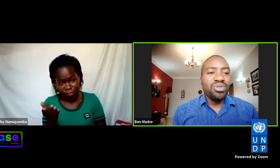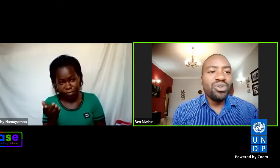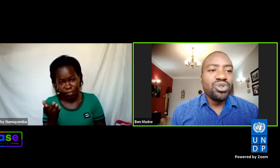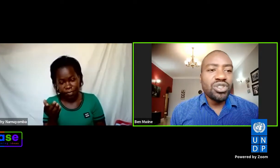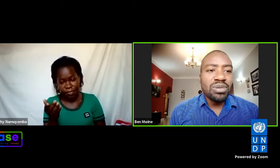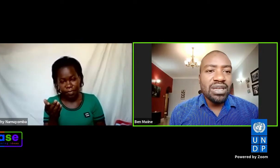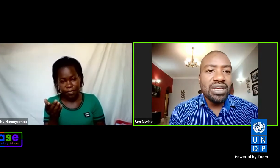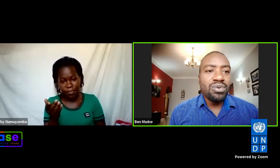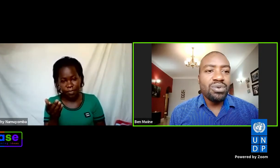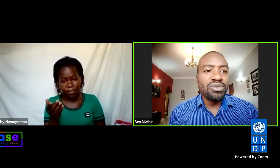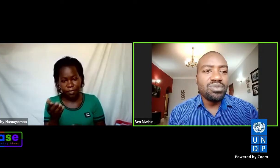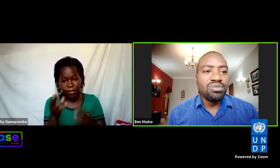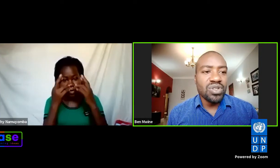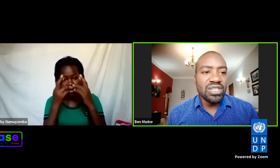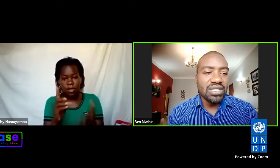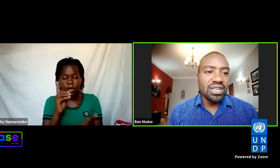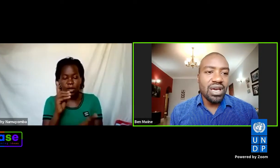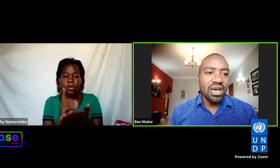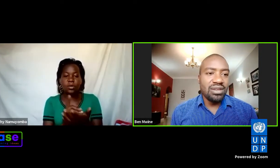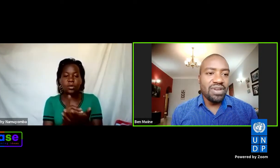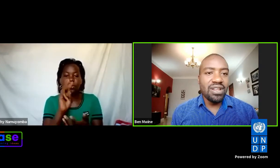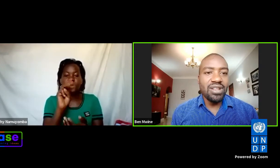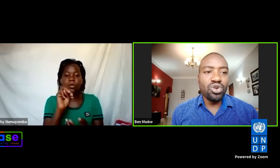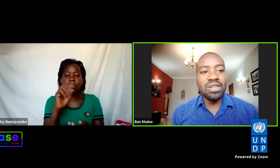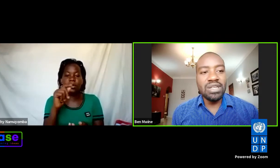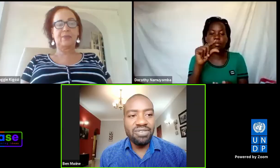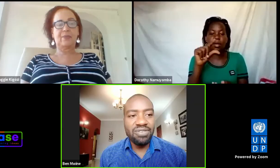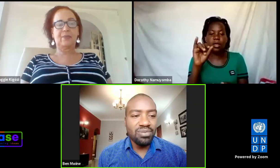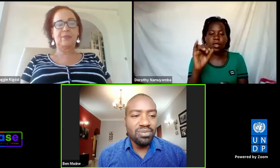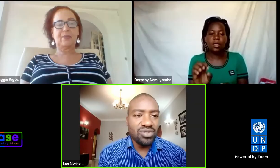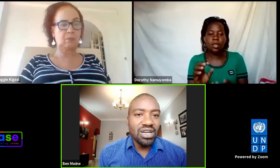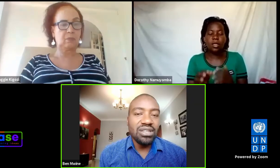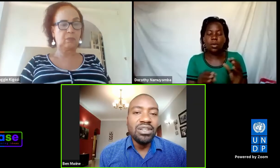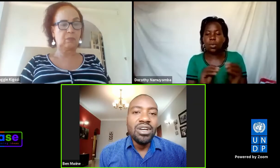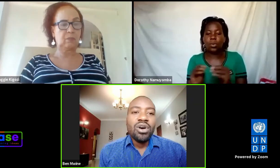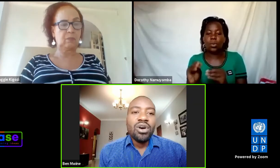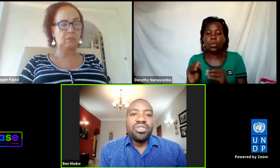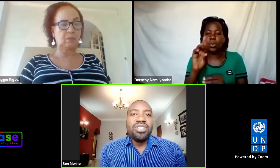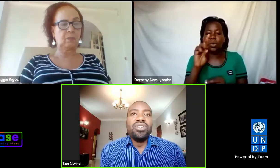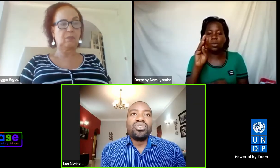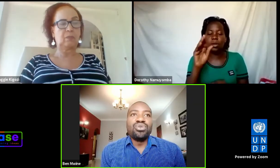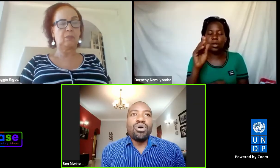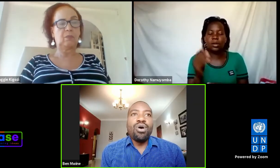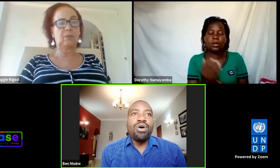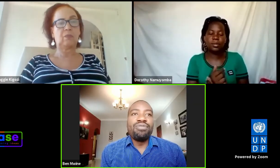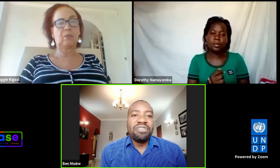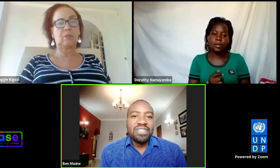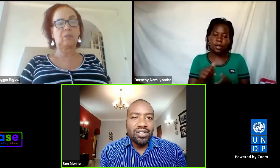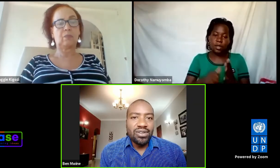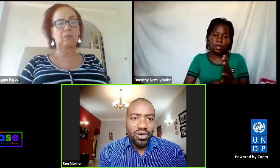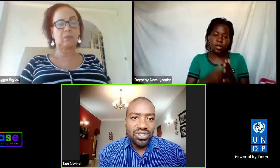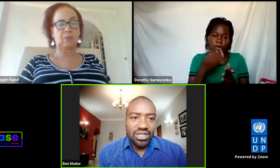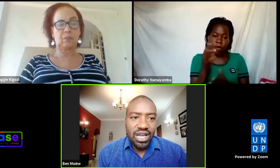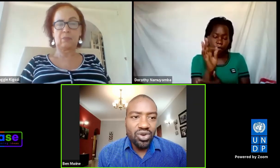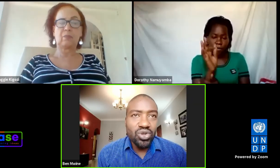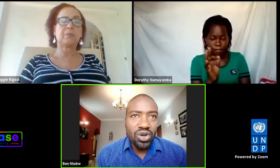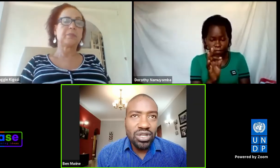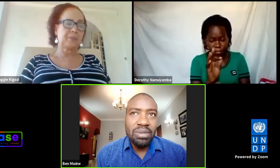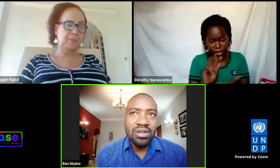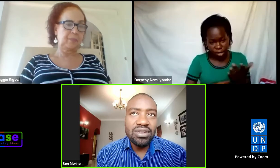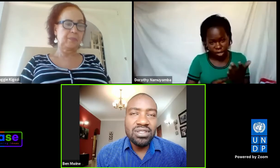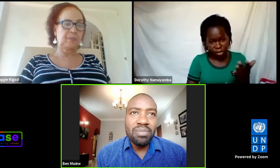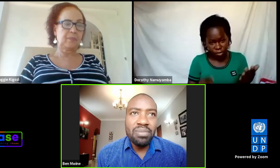start with you, Dr. Maggie, and then we'll come to Moses, and finally to Robert, and finally back to Daniel. On the issue of technology, I know